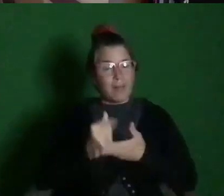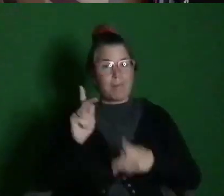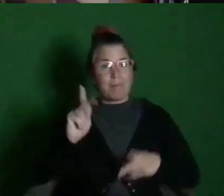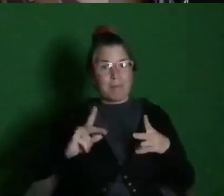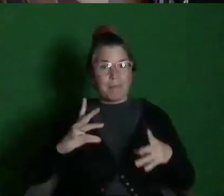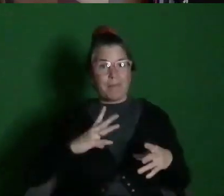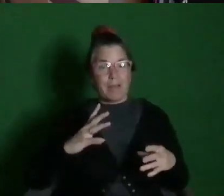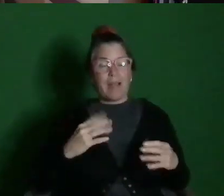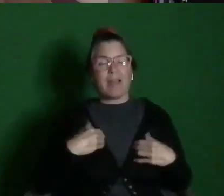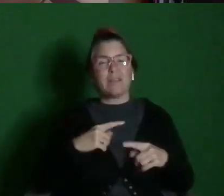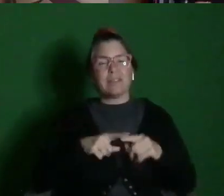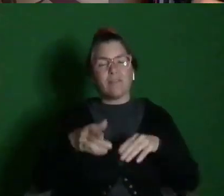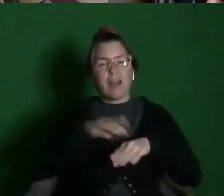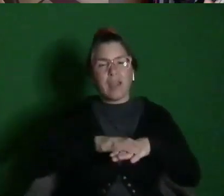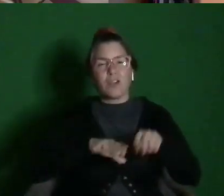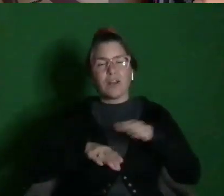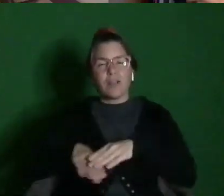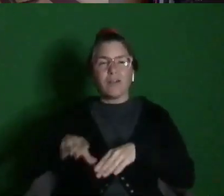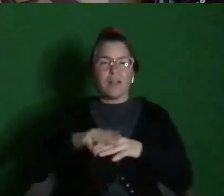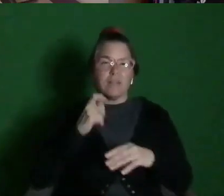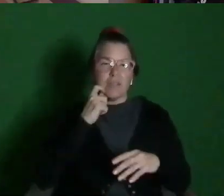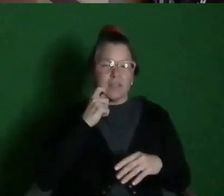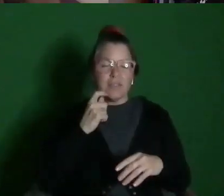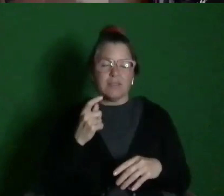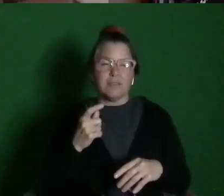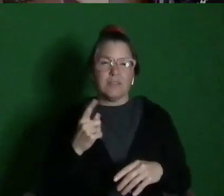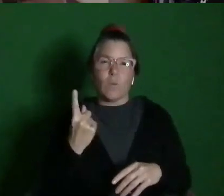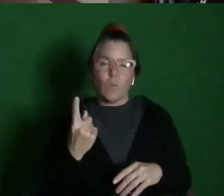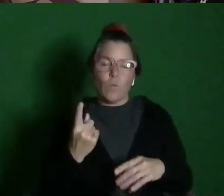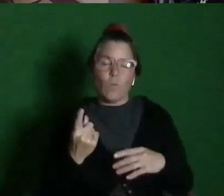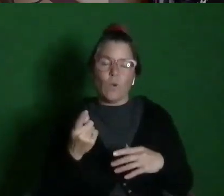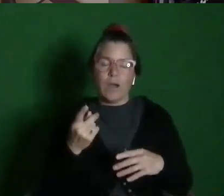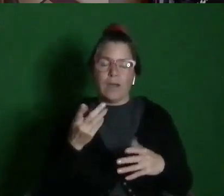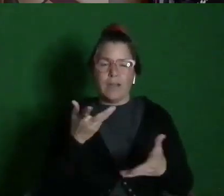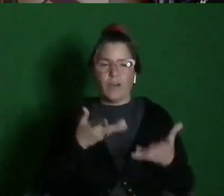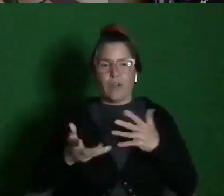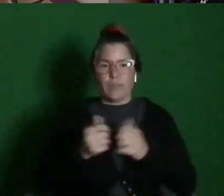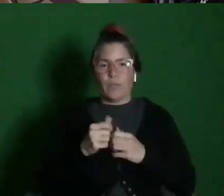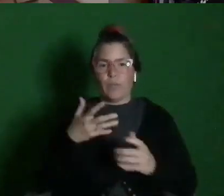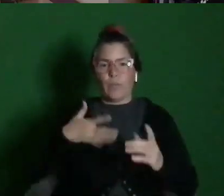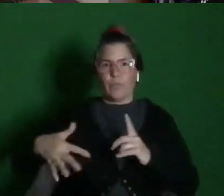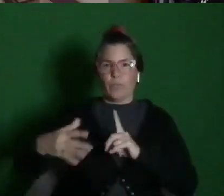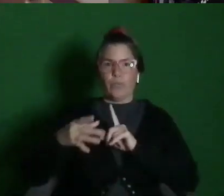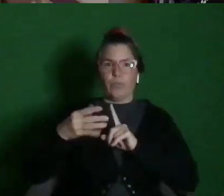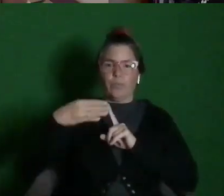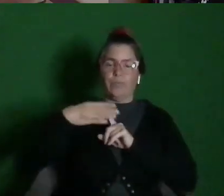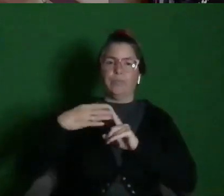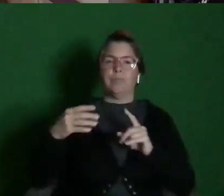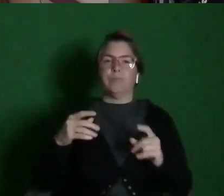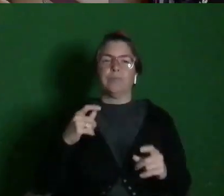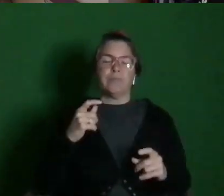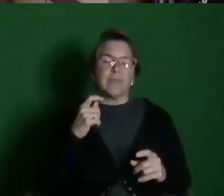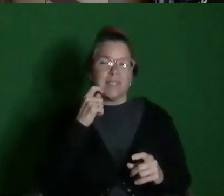we have those different layers of skin, right? We only have that one main interaction with the outside world on our skin, and our tissues tend to be a lot